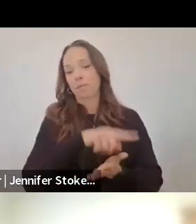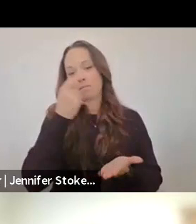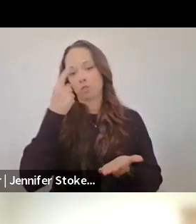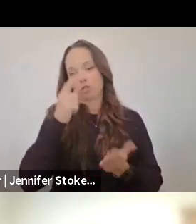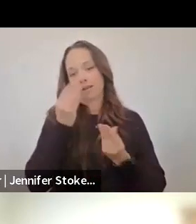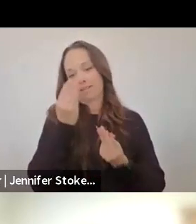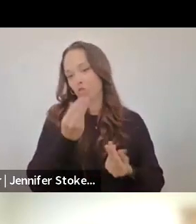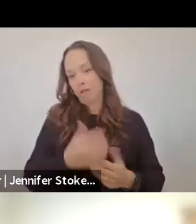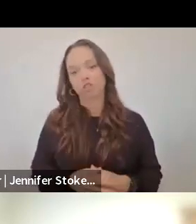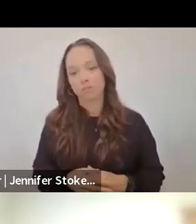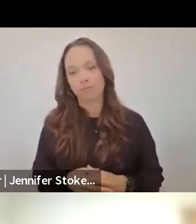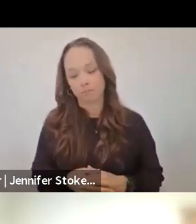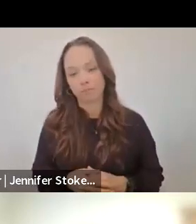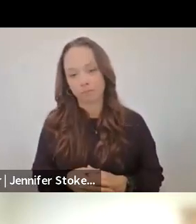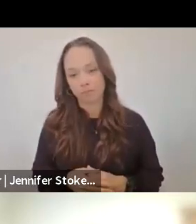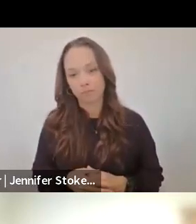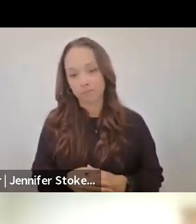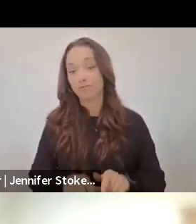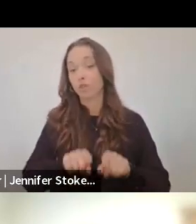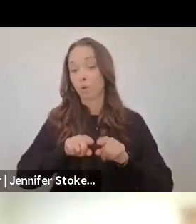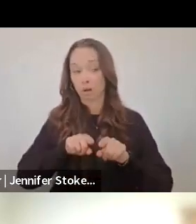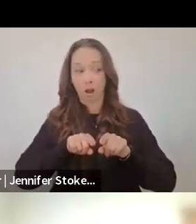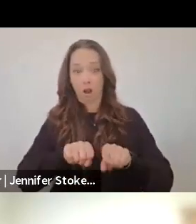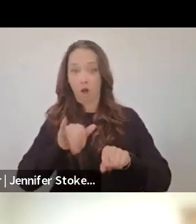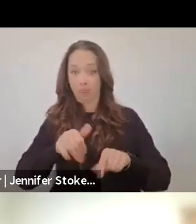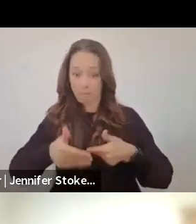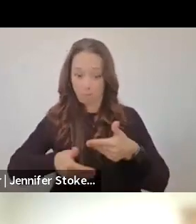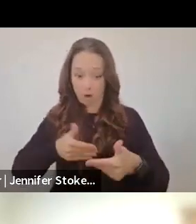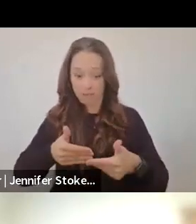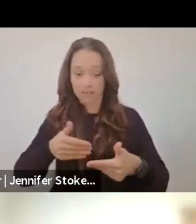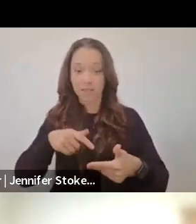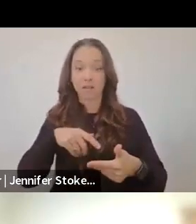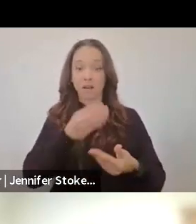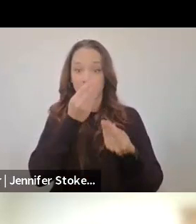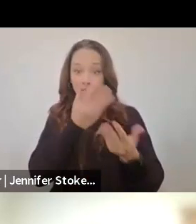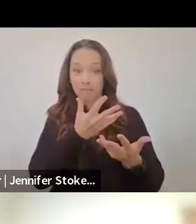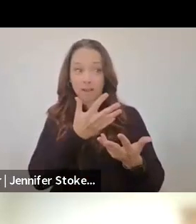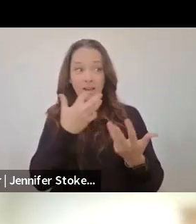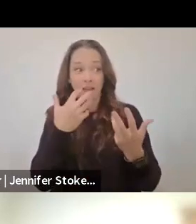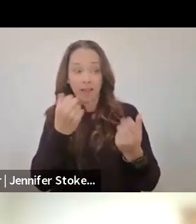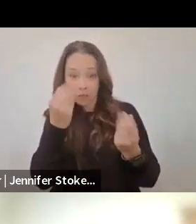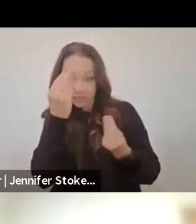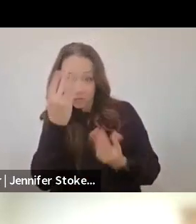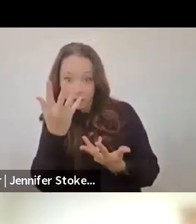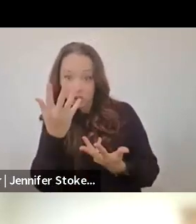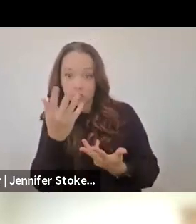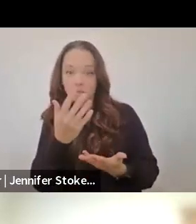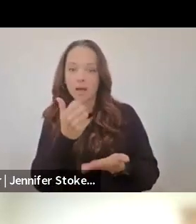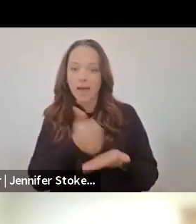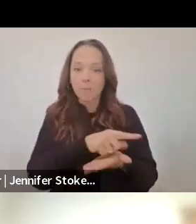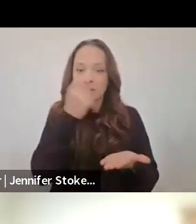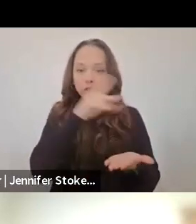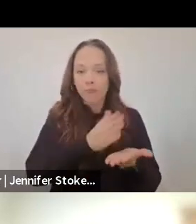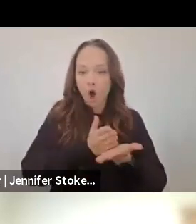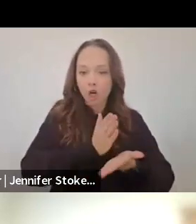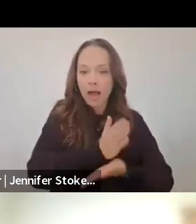and in that process, helping them understand their rights and helping them understand that they have the right